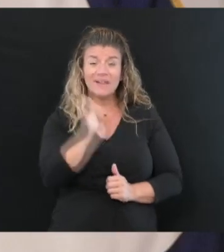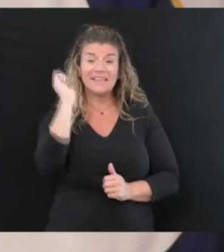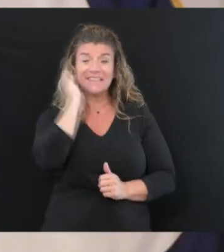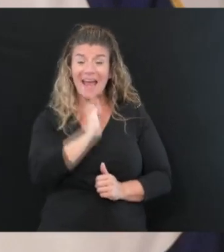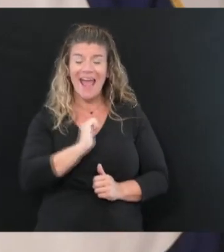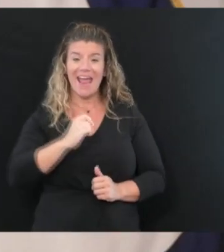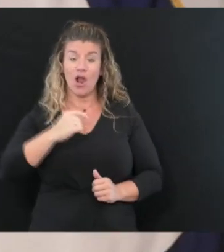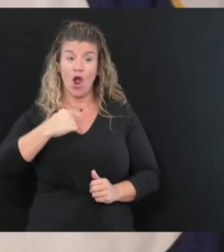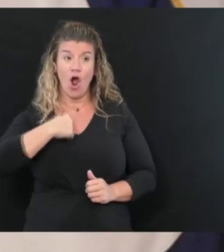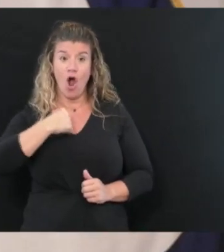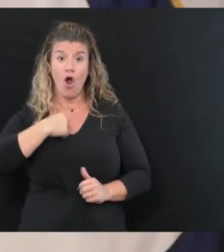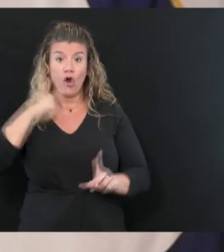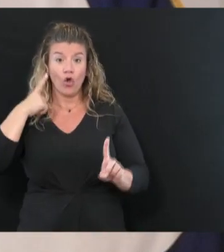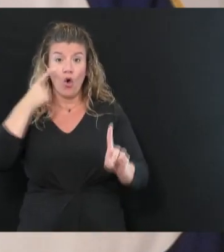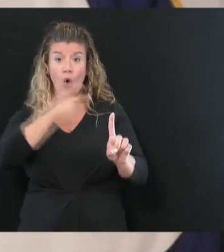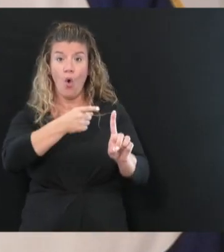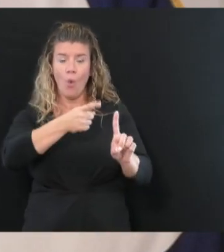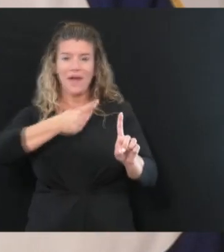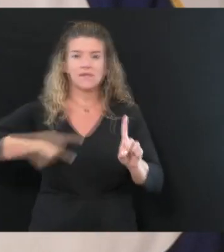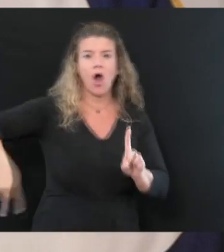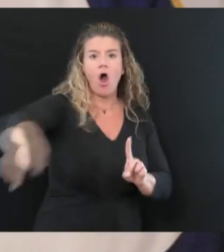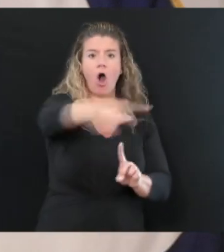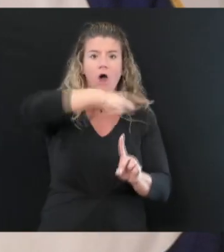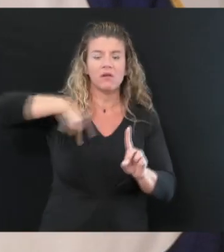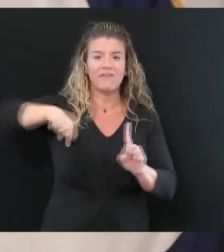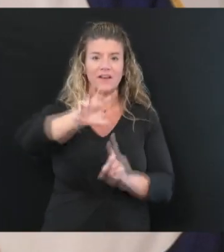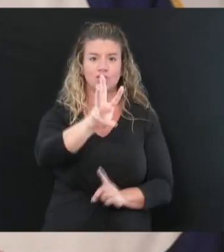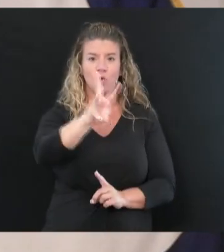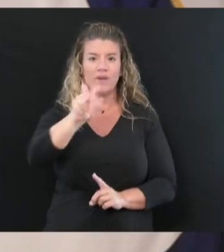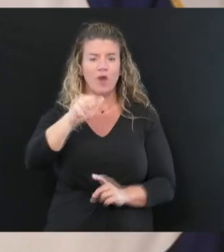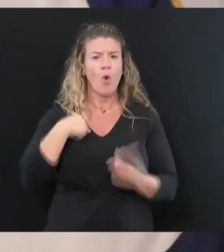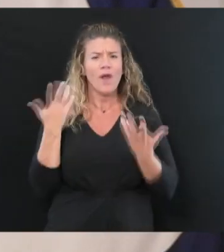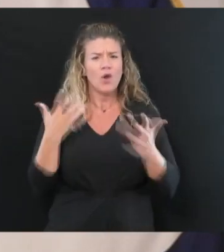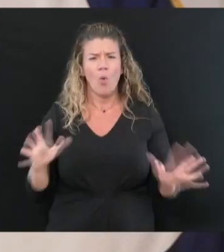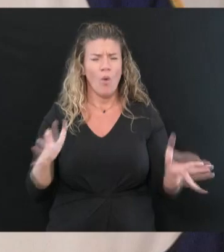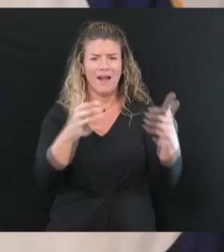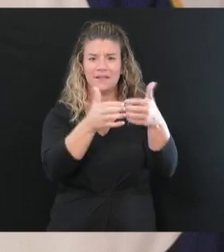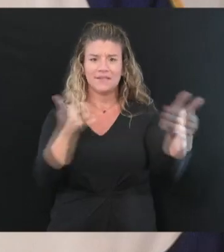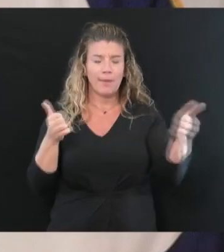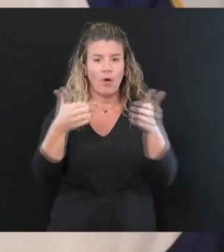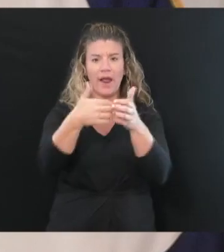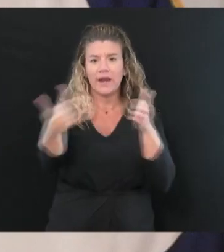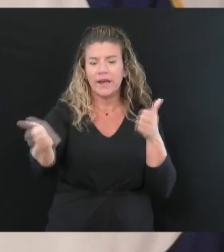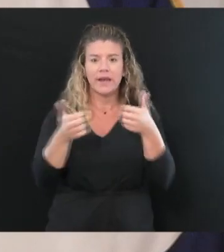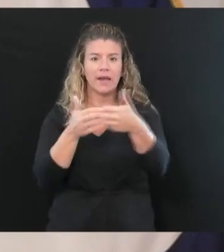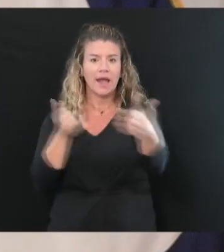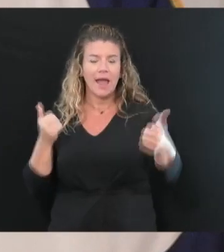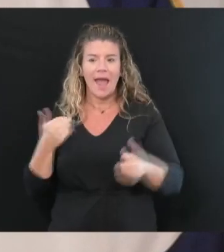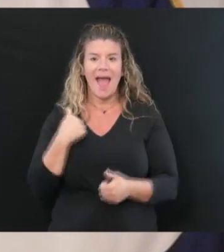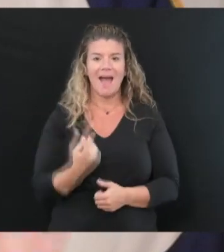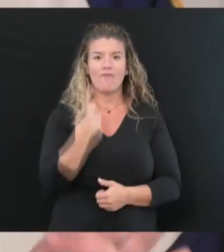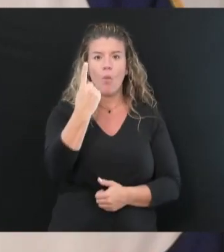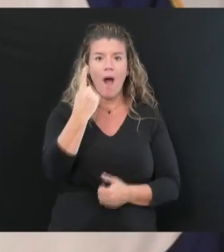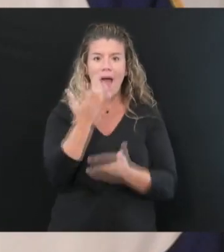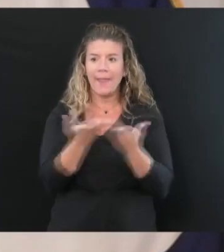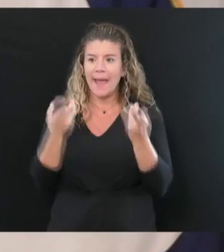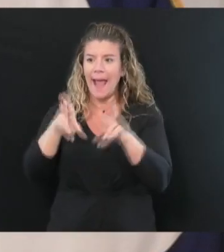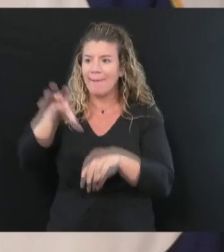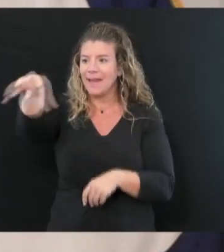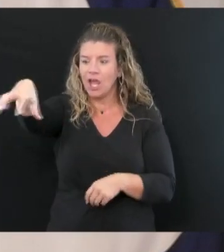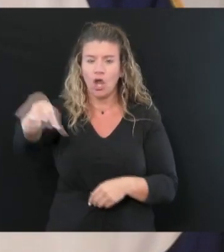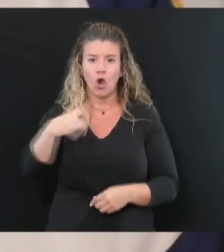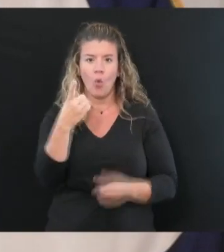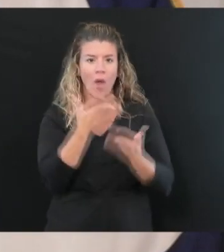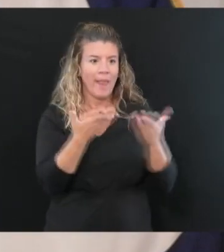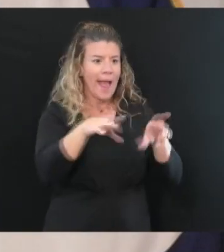of us as West Virginians. We don't want to separate and have one faction over here and one faction over here and